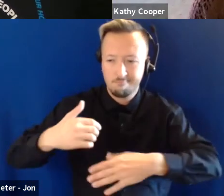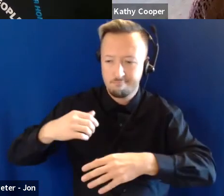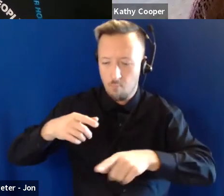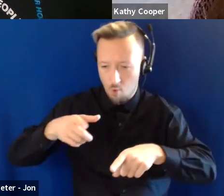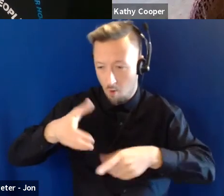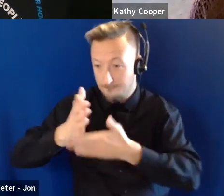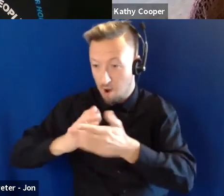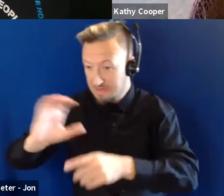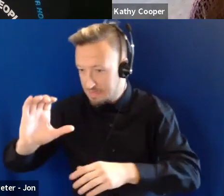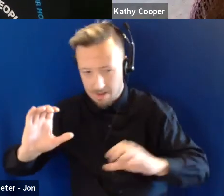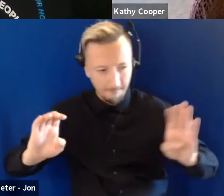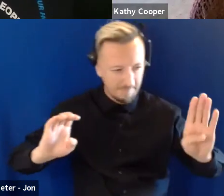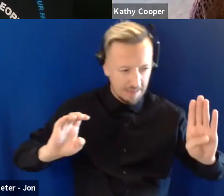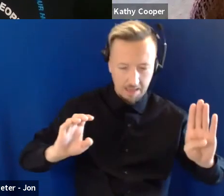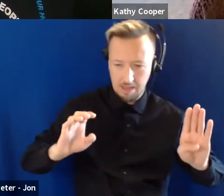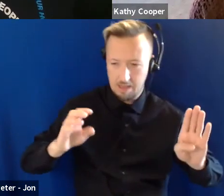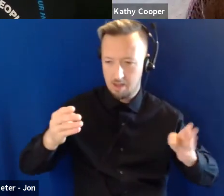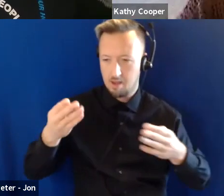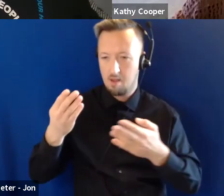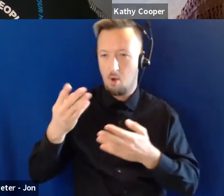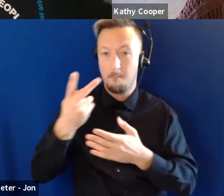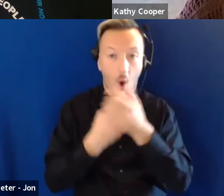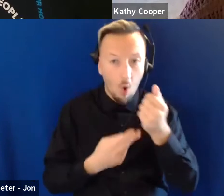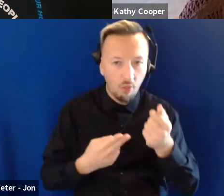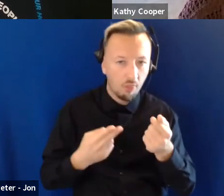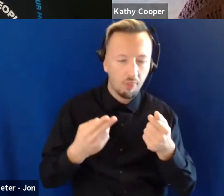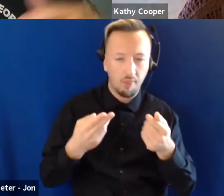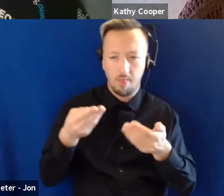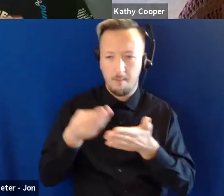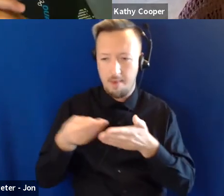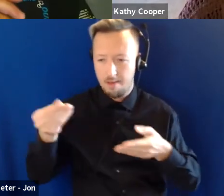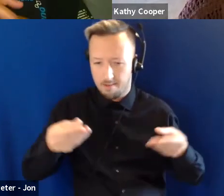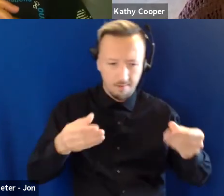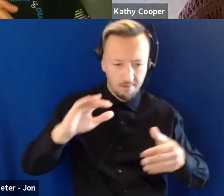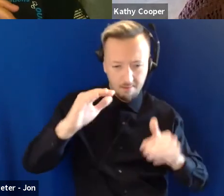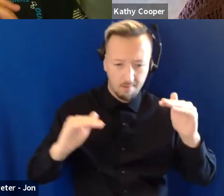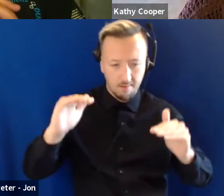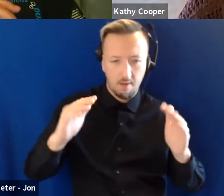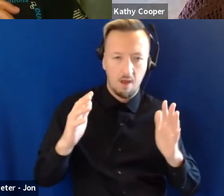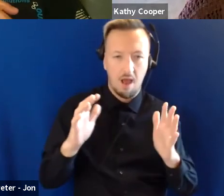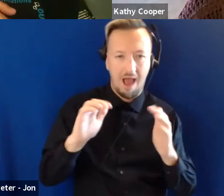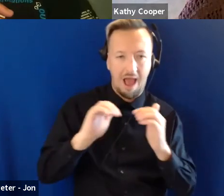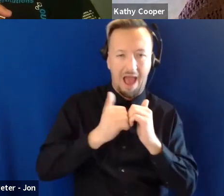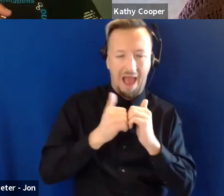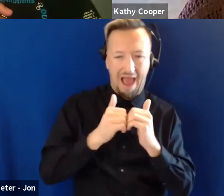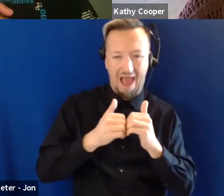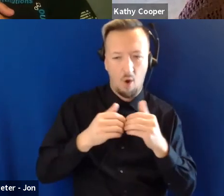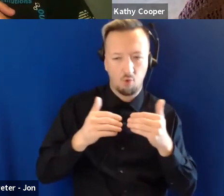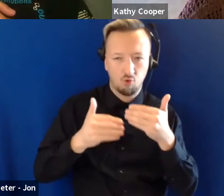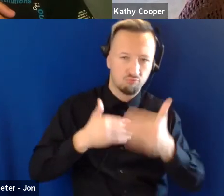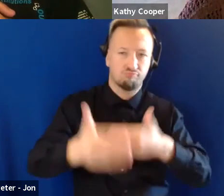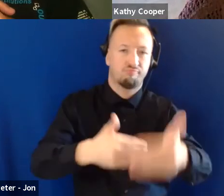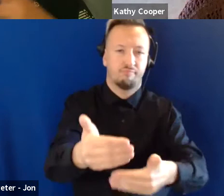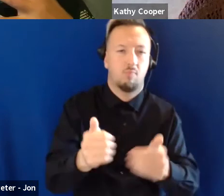Part C, Part B, blended, funded, whatever, can you help us carry that water and try to move that forward with